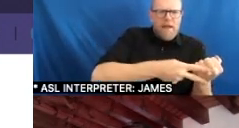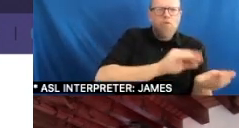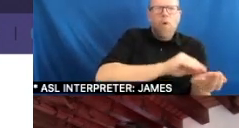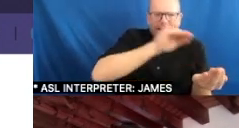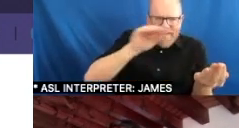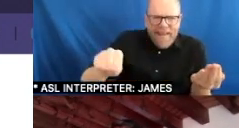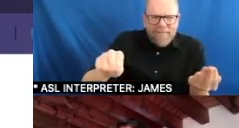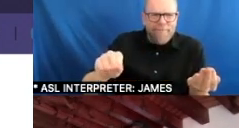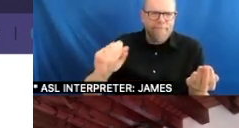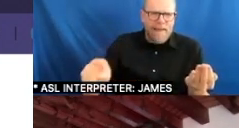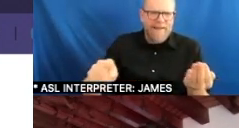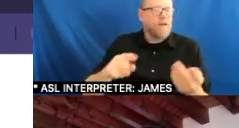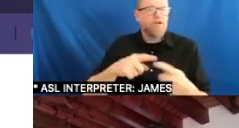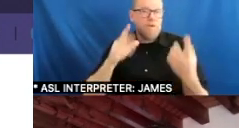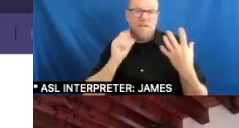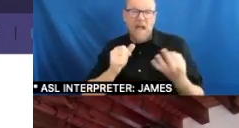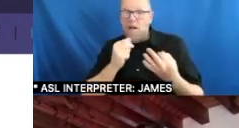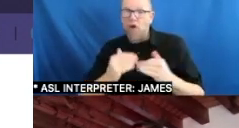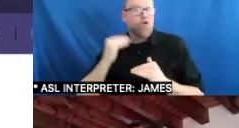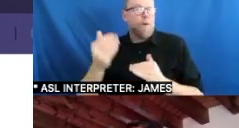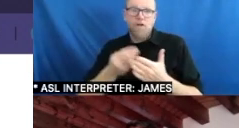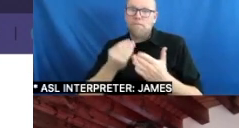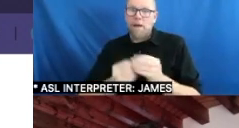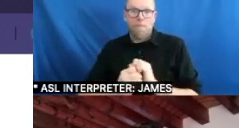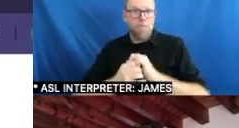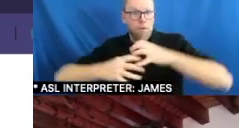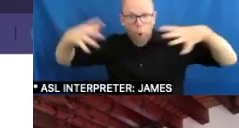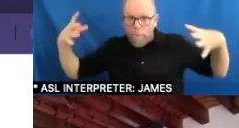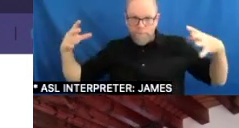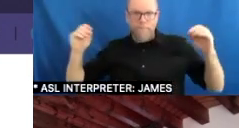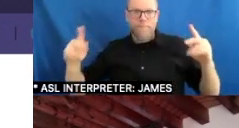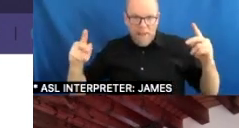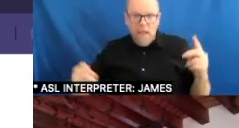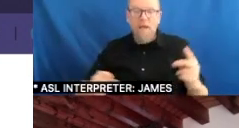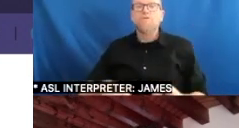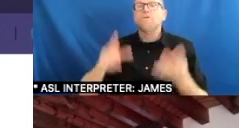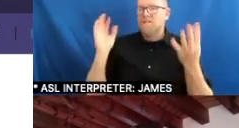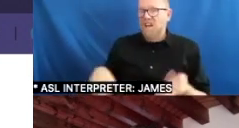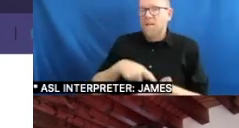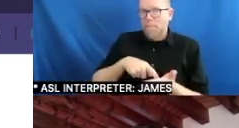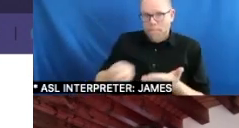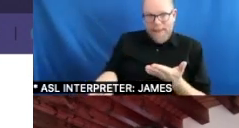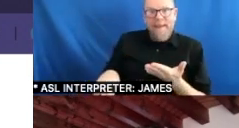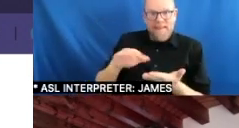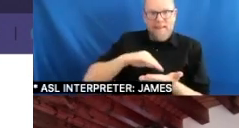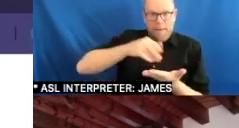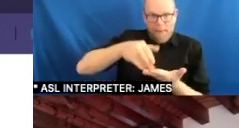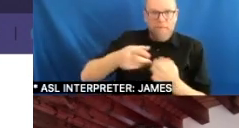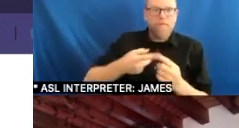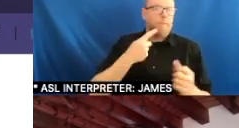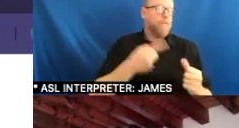ballooning doesn't happen. So Bashful is paid that retained patronage distribution from year